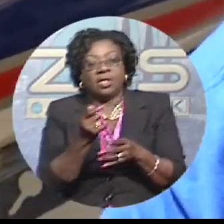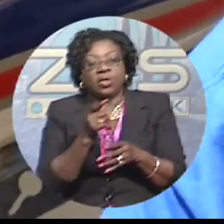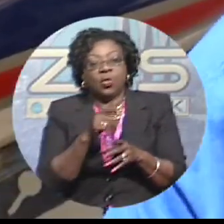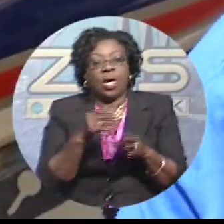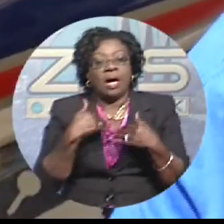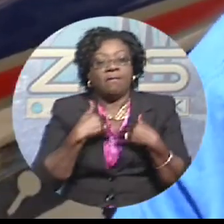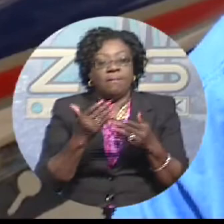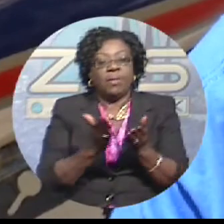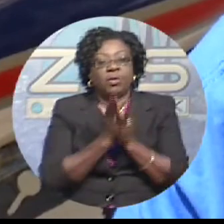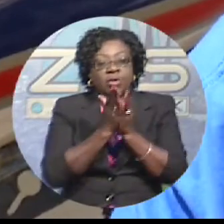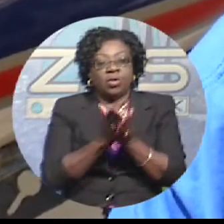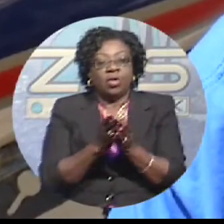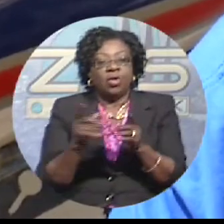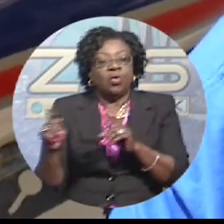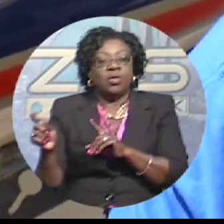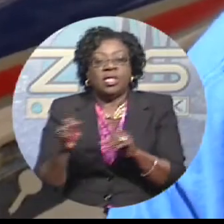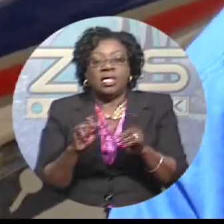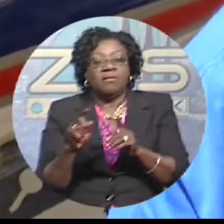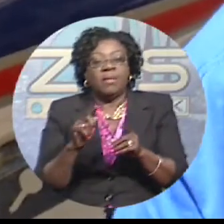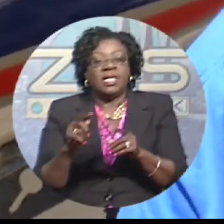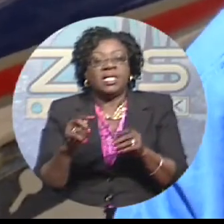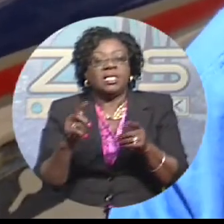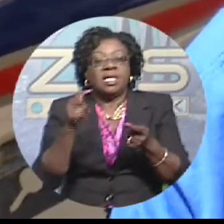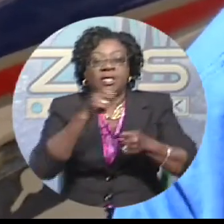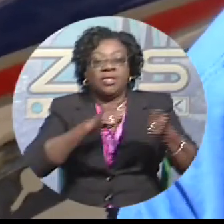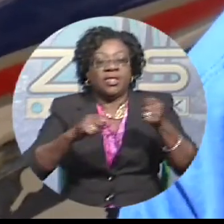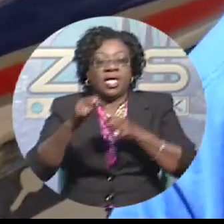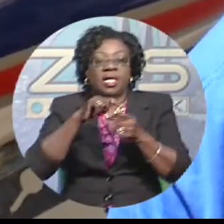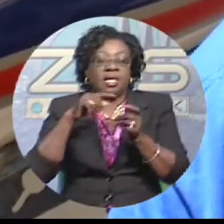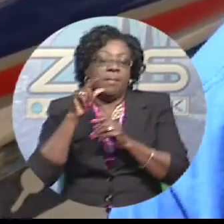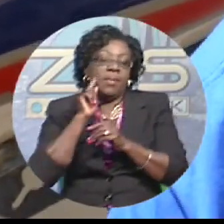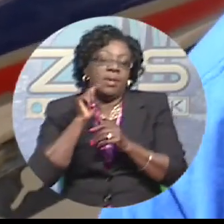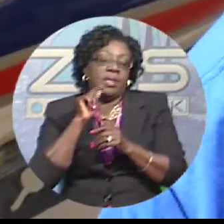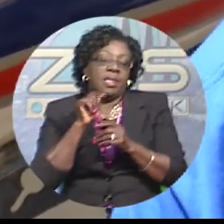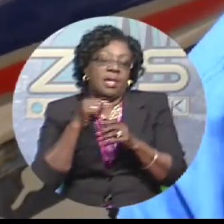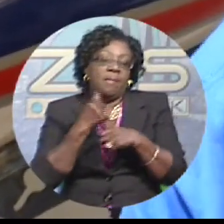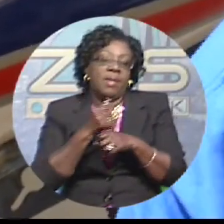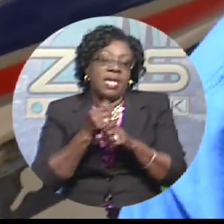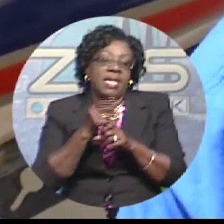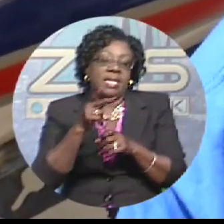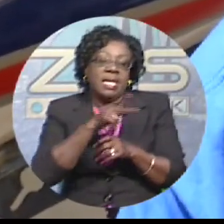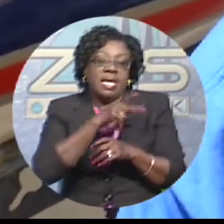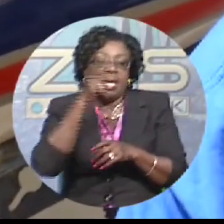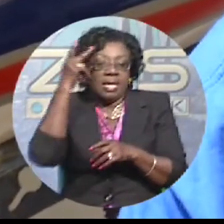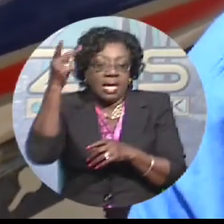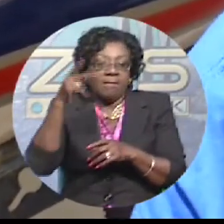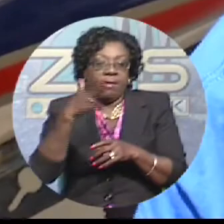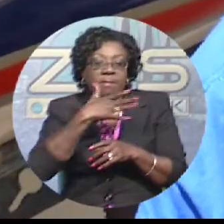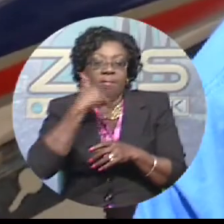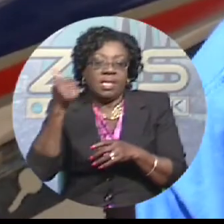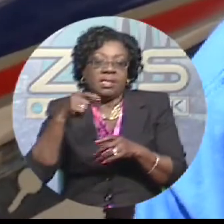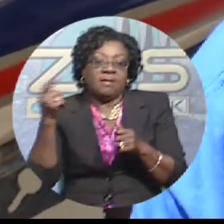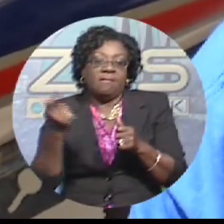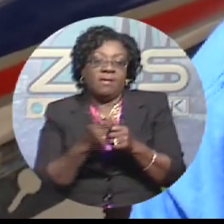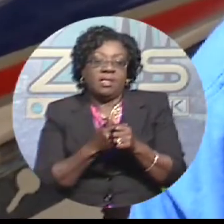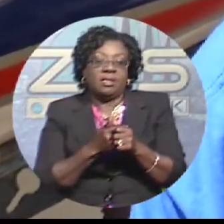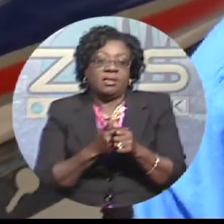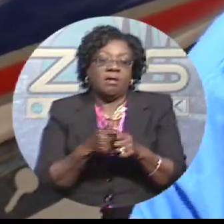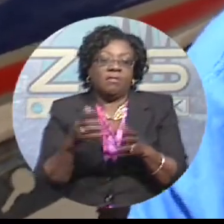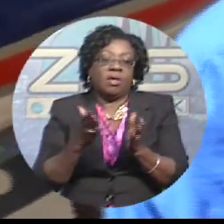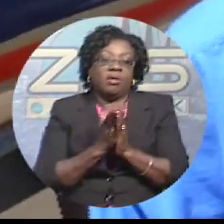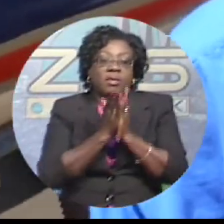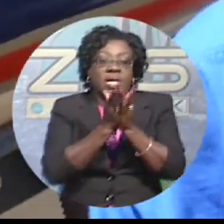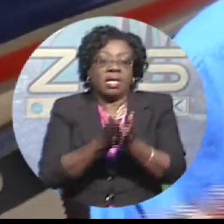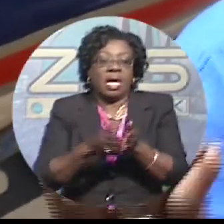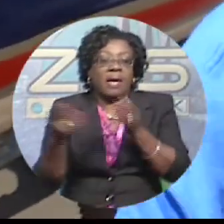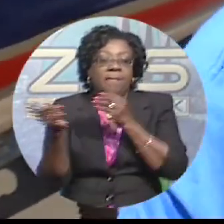of stuff and did not even mention the Thunderbird. The Thunderbird has made Kevin miss the presentation of regattas. I